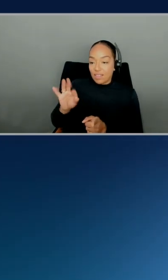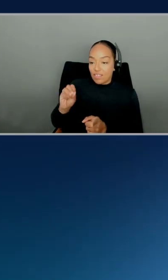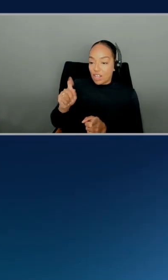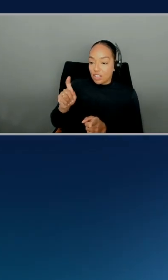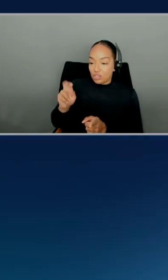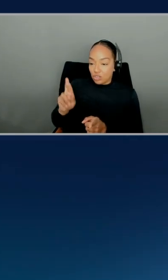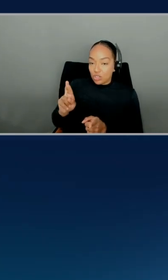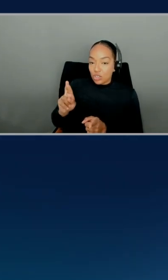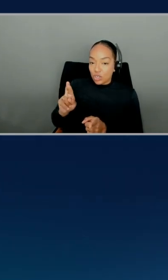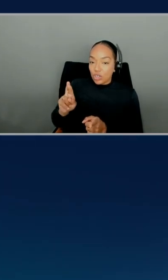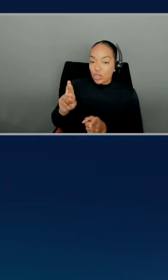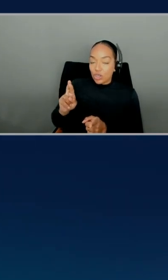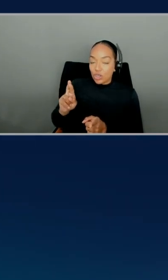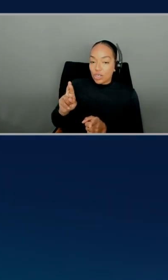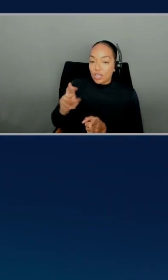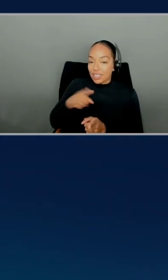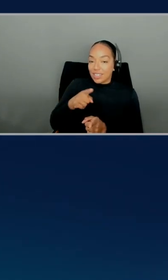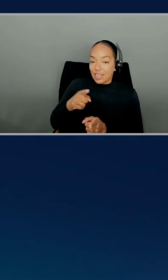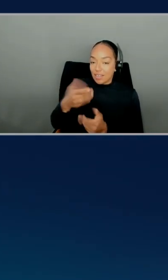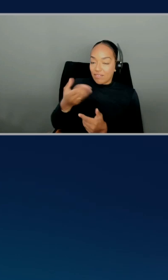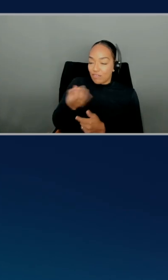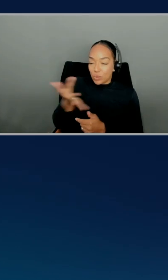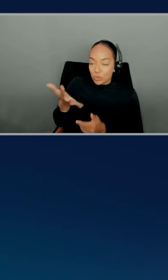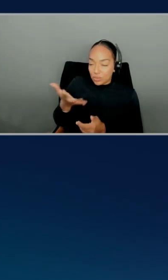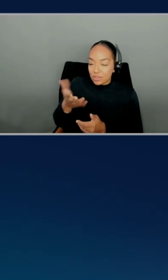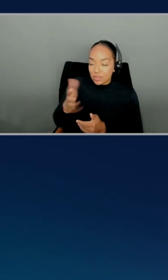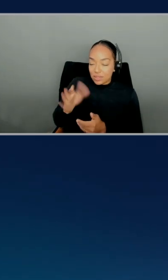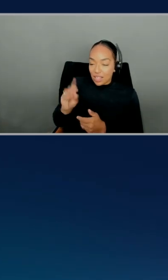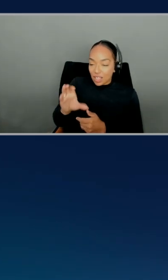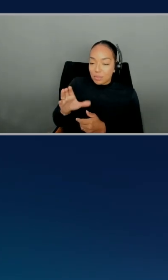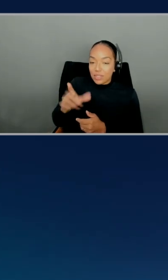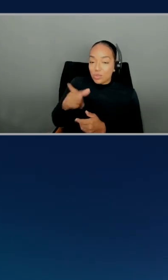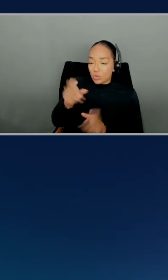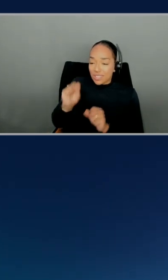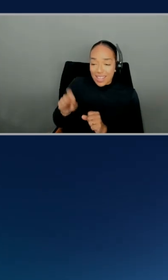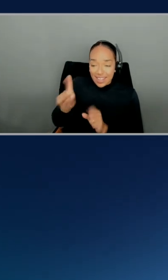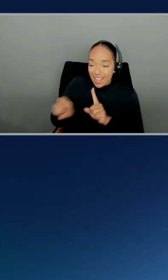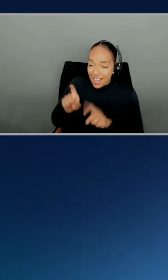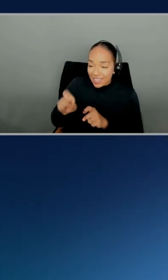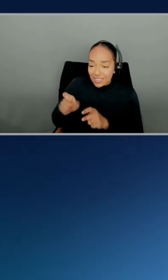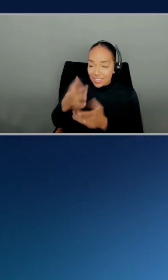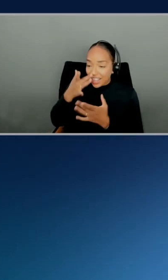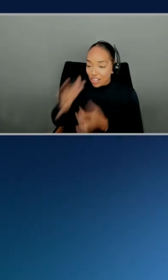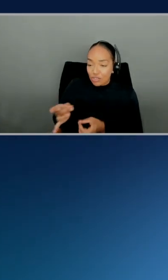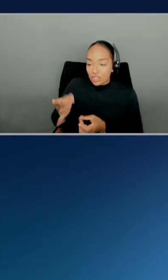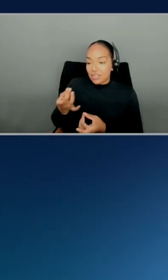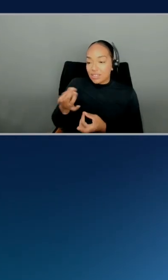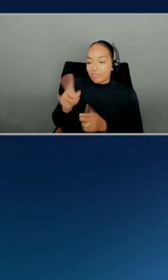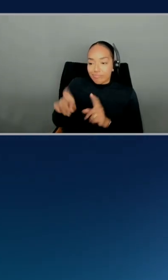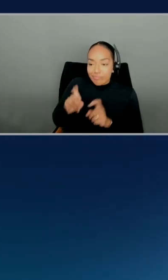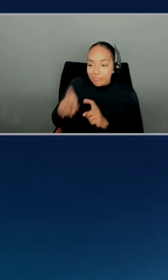there, and then you can ask interesting questions, and you can offload those,